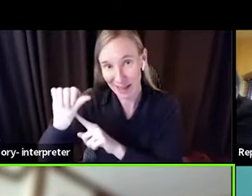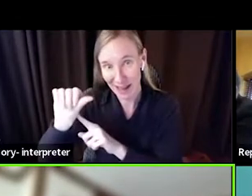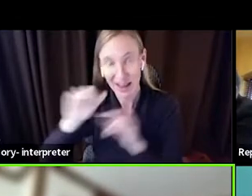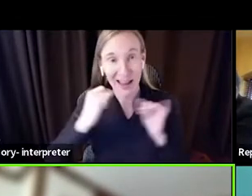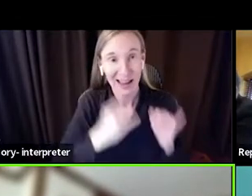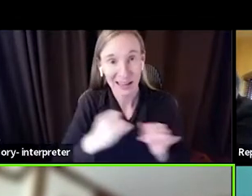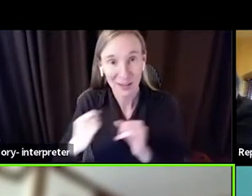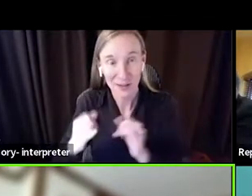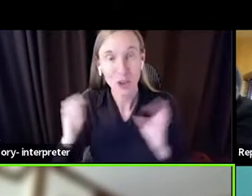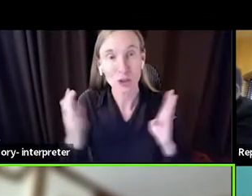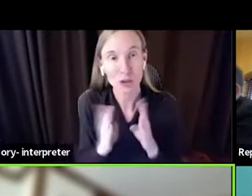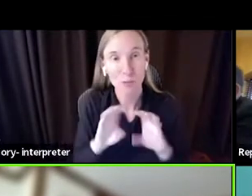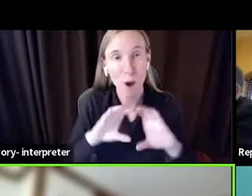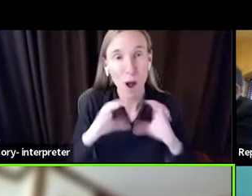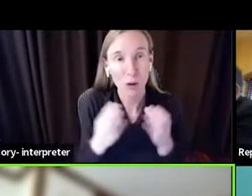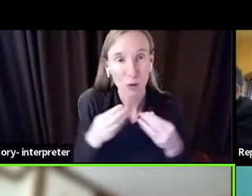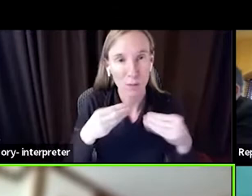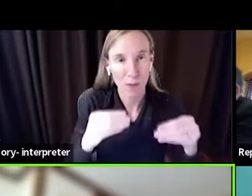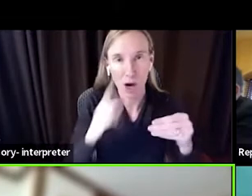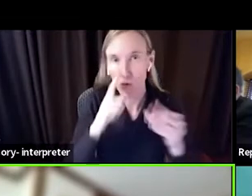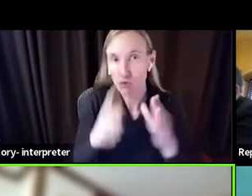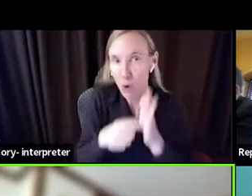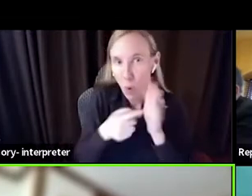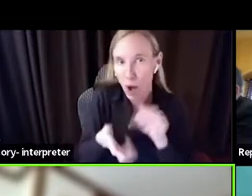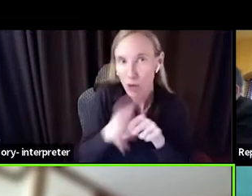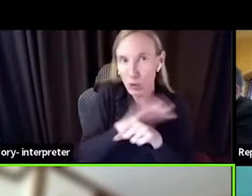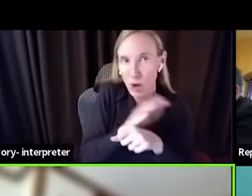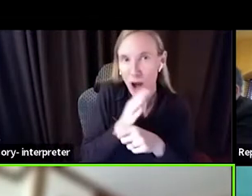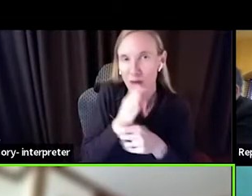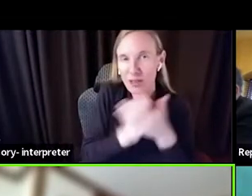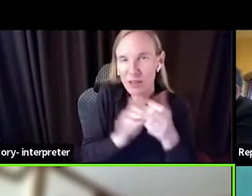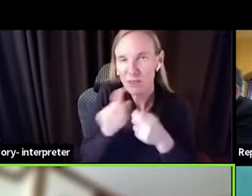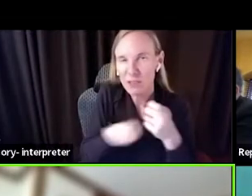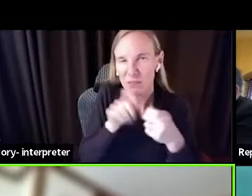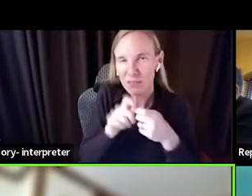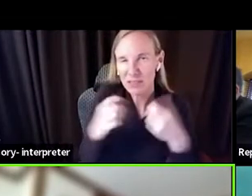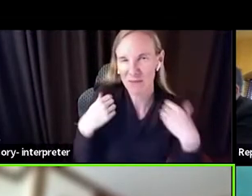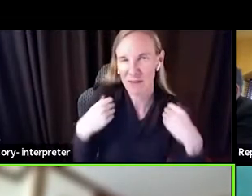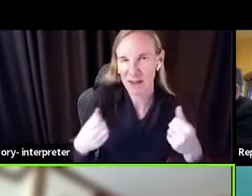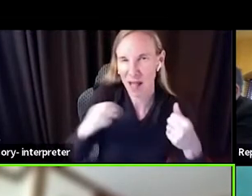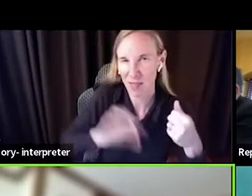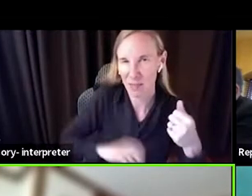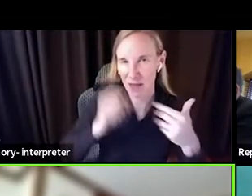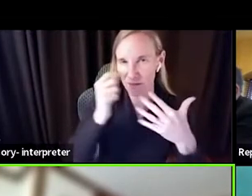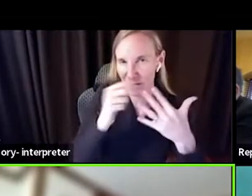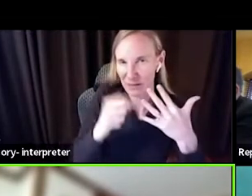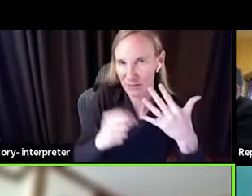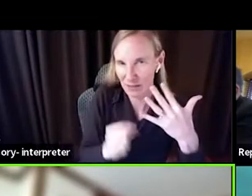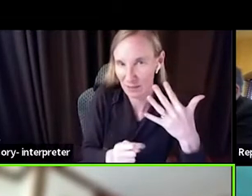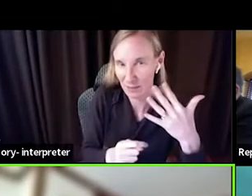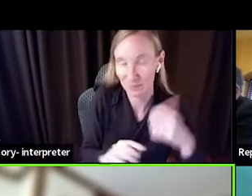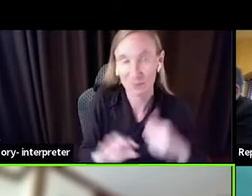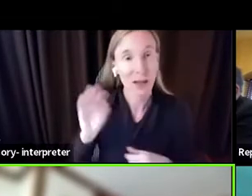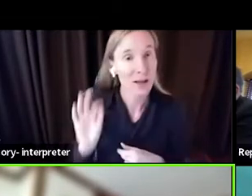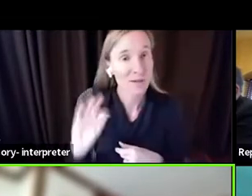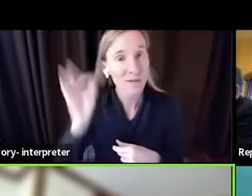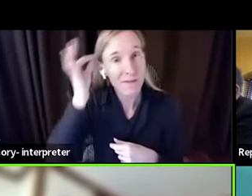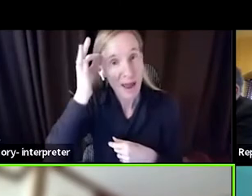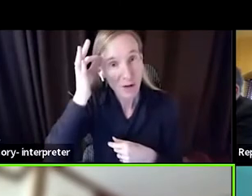cover certain essential health benefits. The way that the federal government defines these is by